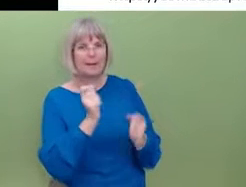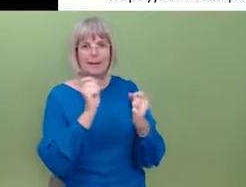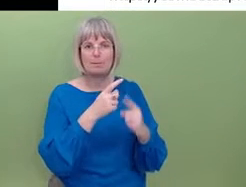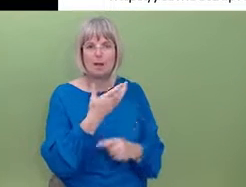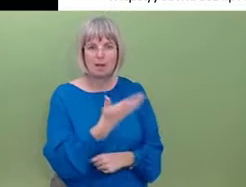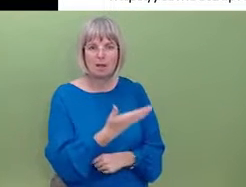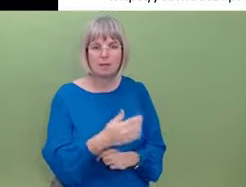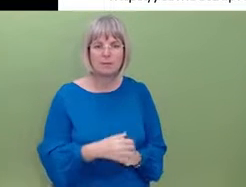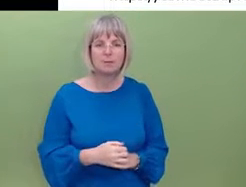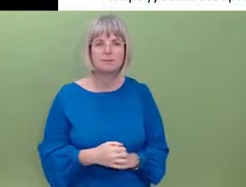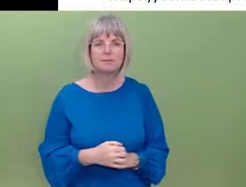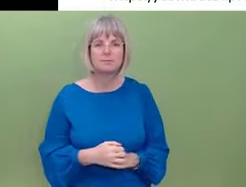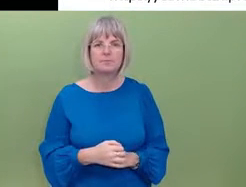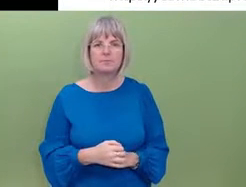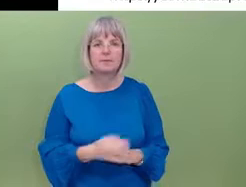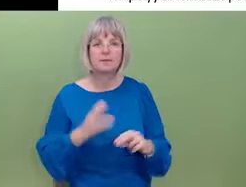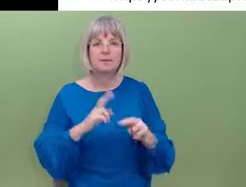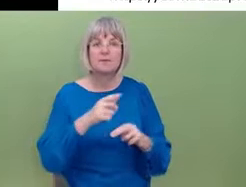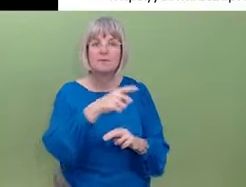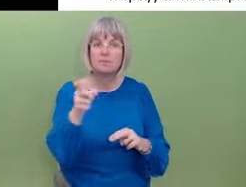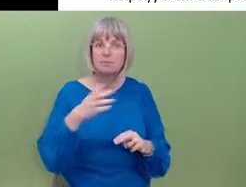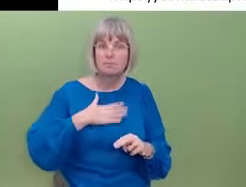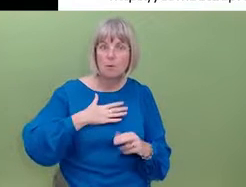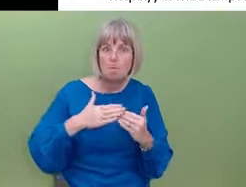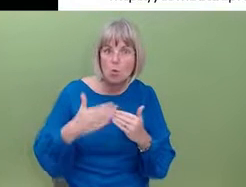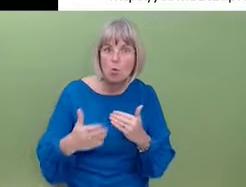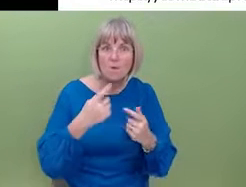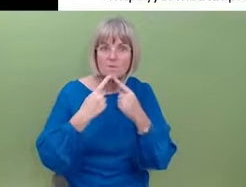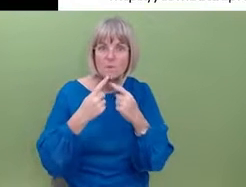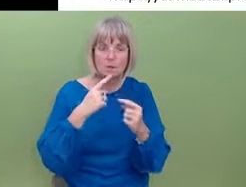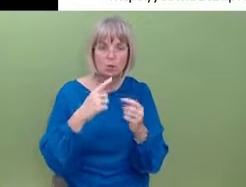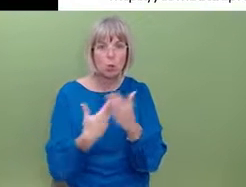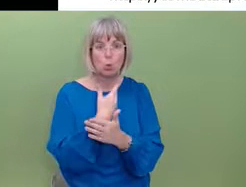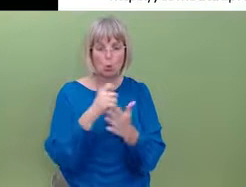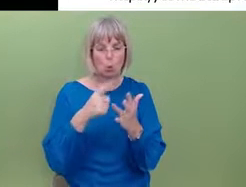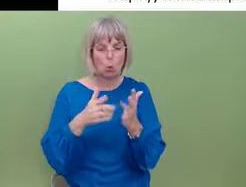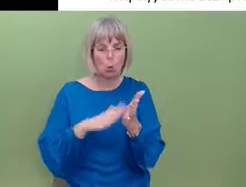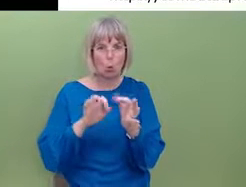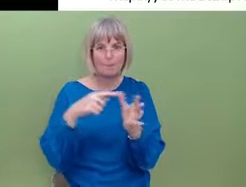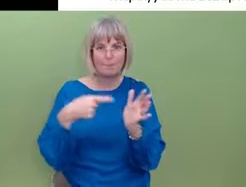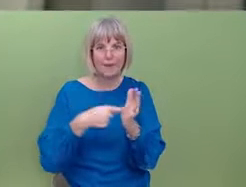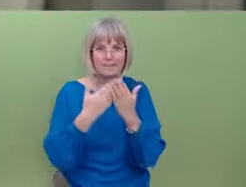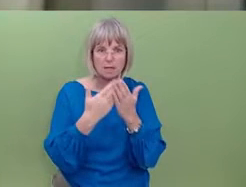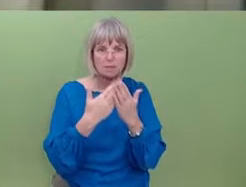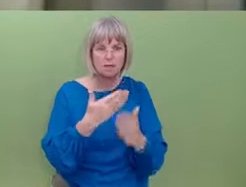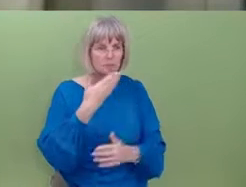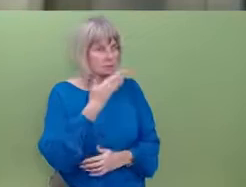anybody would like more information on the new combat study, please see the website below.